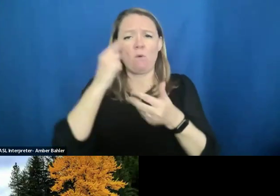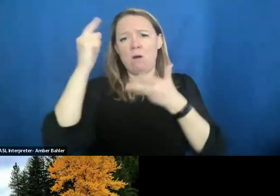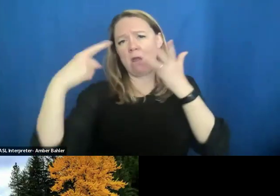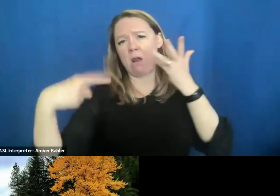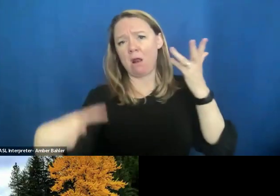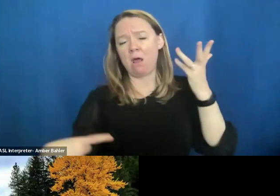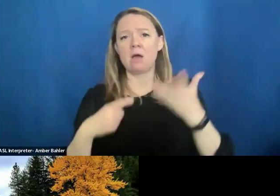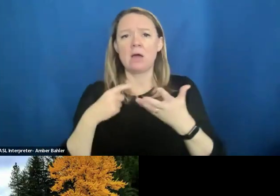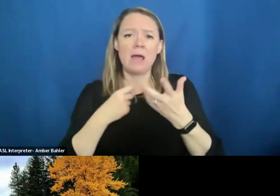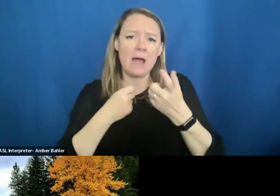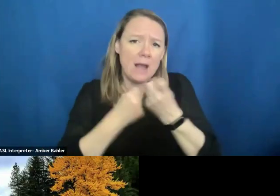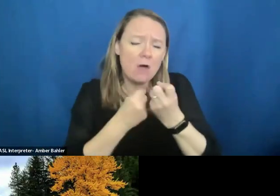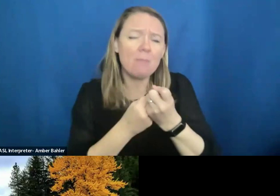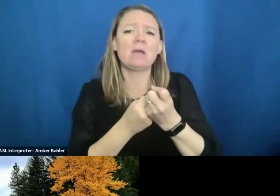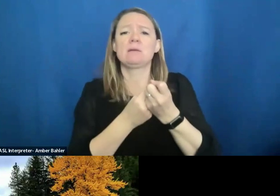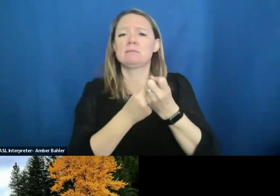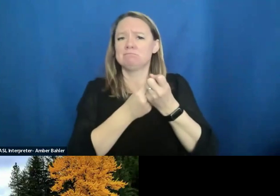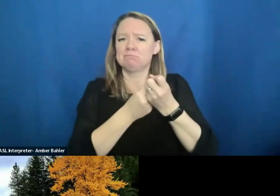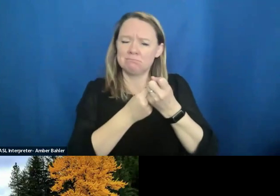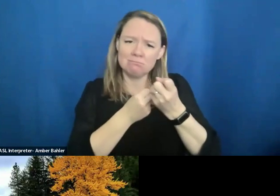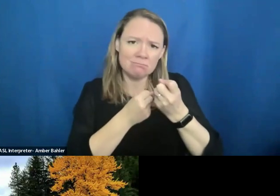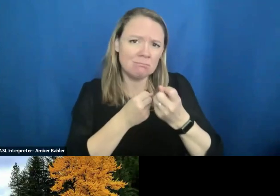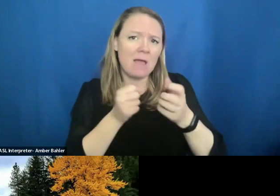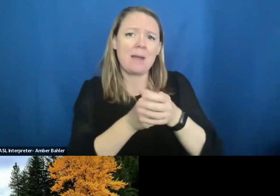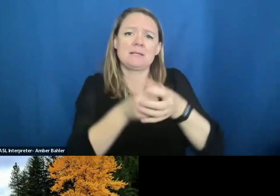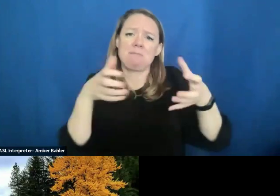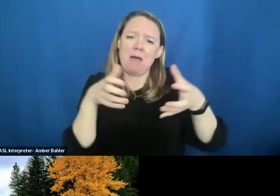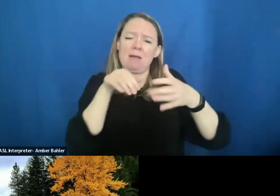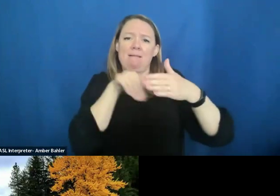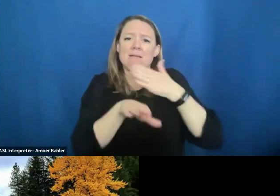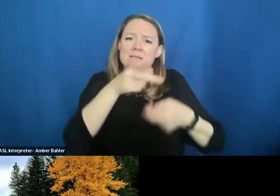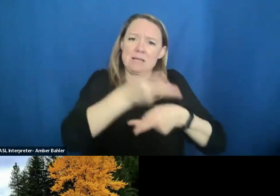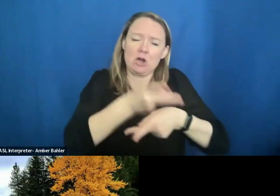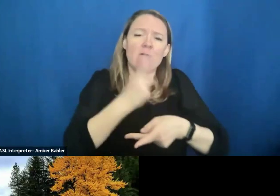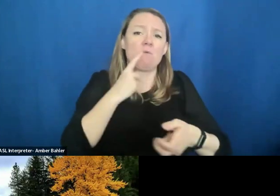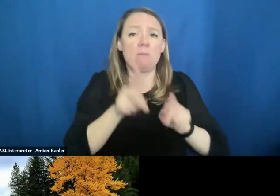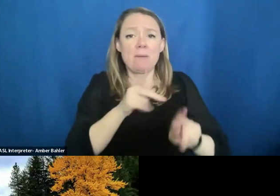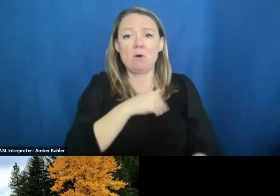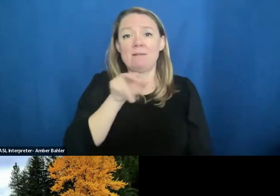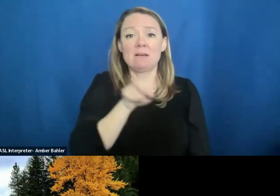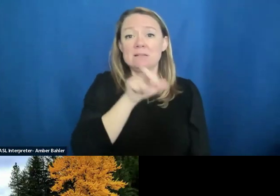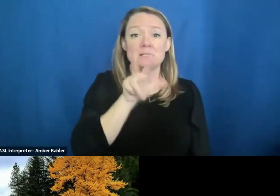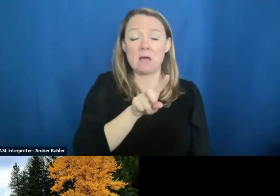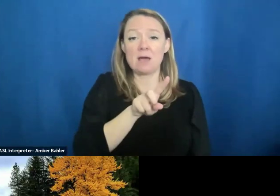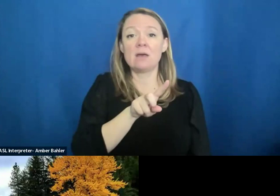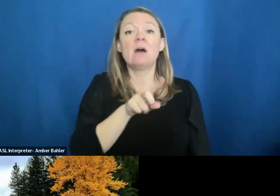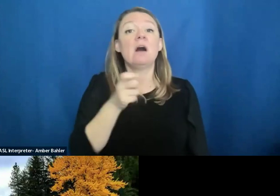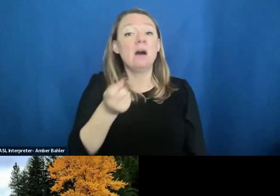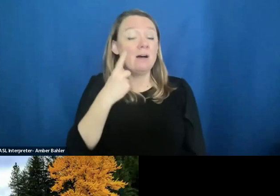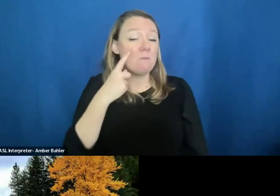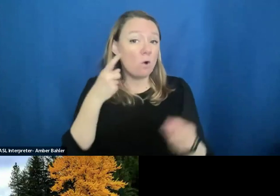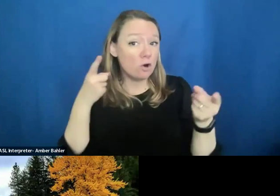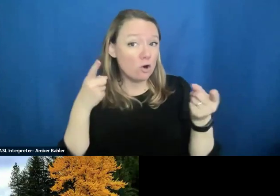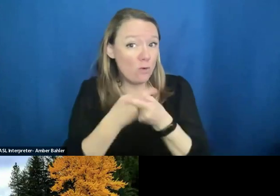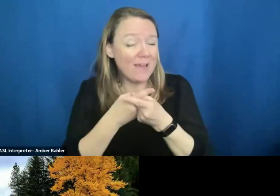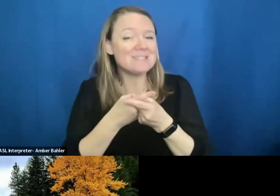helping to support and expand access to people, access to care for people who have substance use disorders. I think from the crisis perspective, what you might be